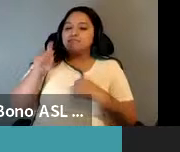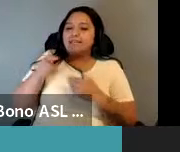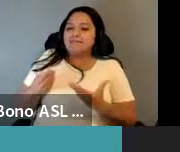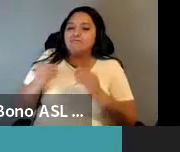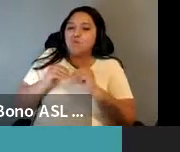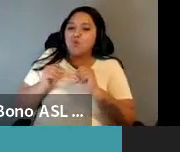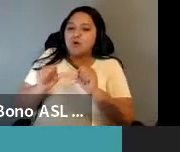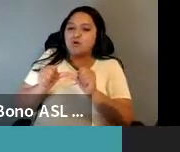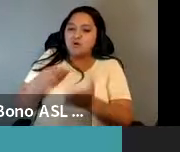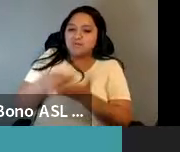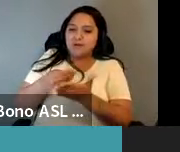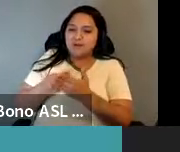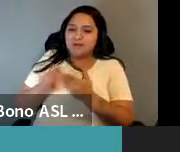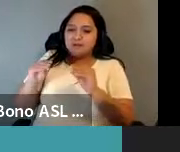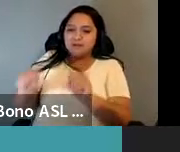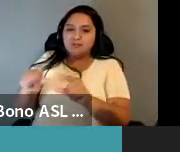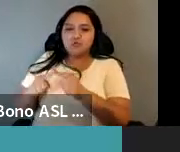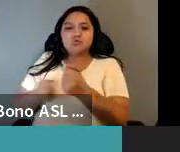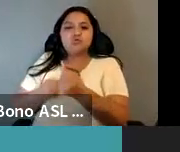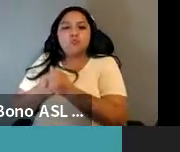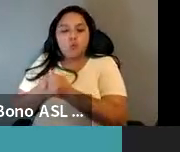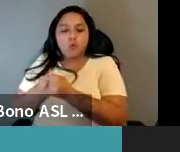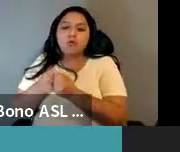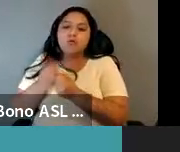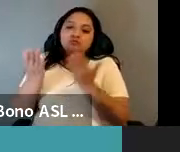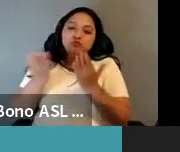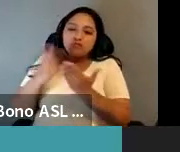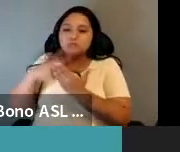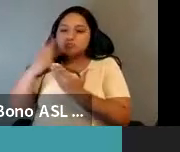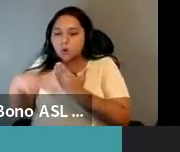and programs. We also anticipate